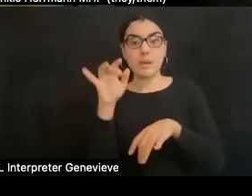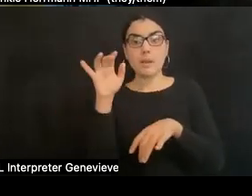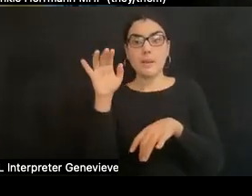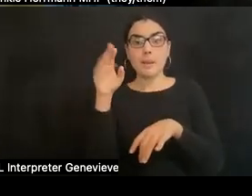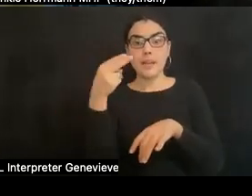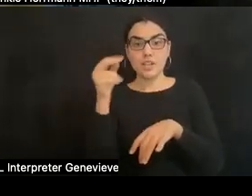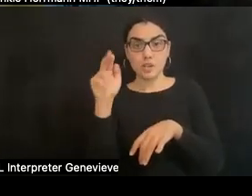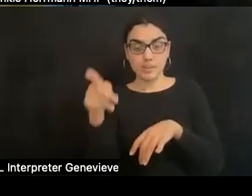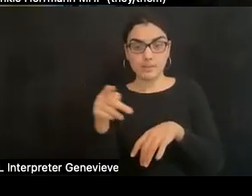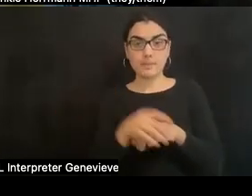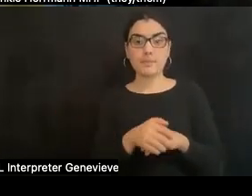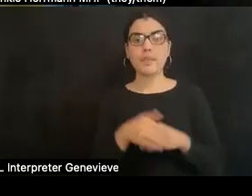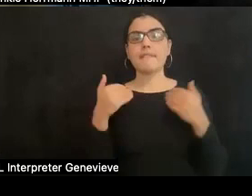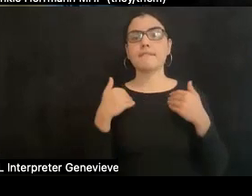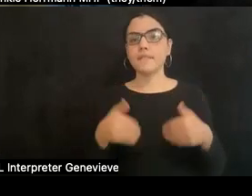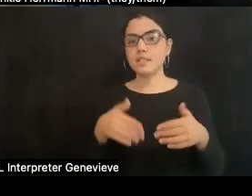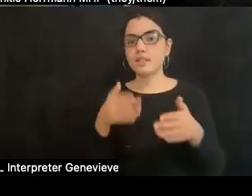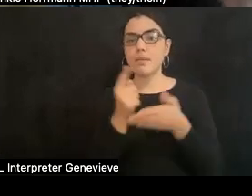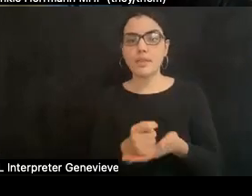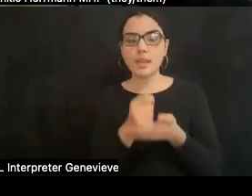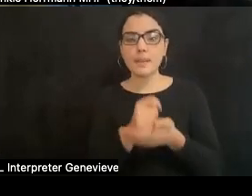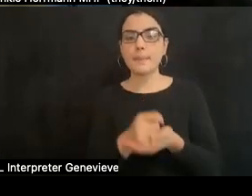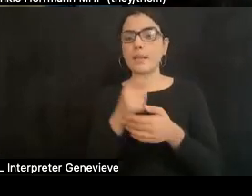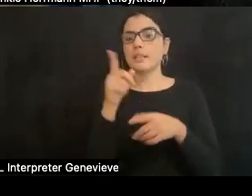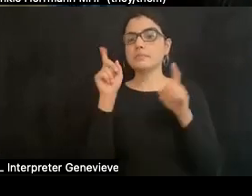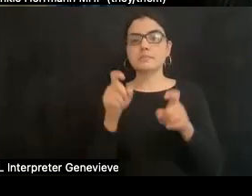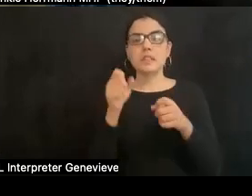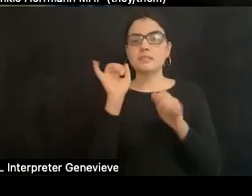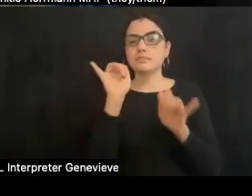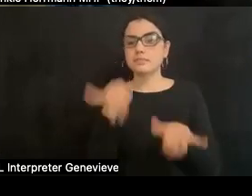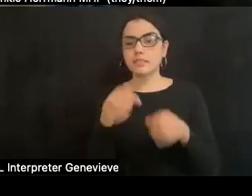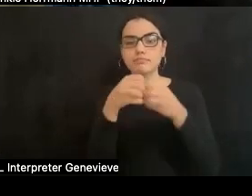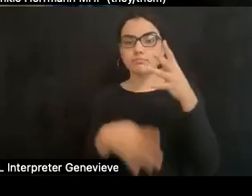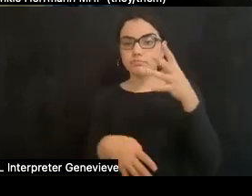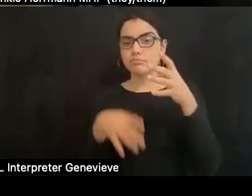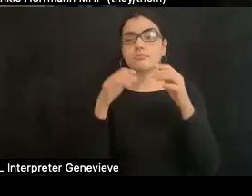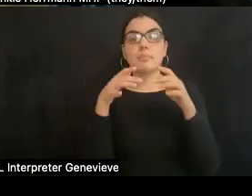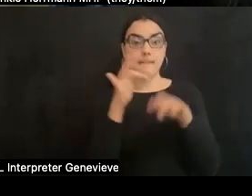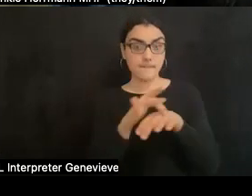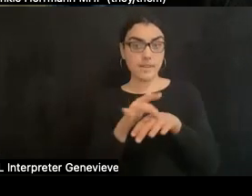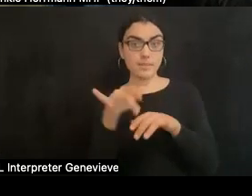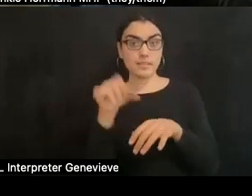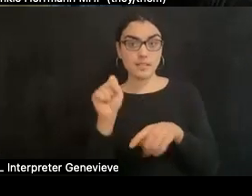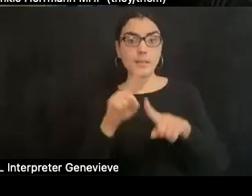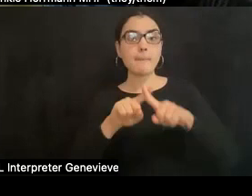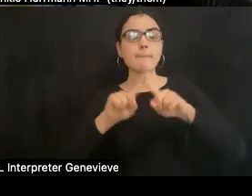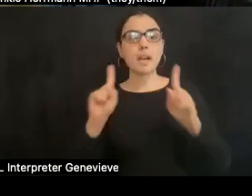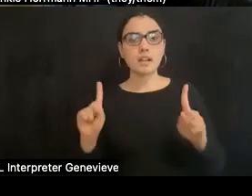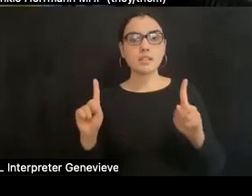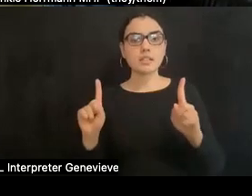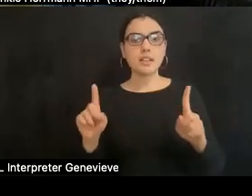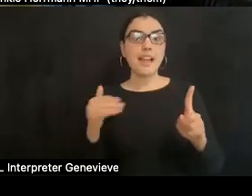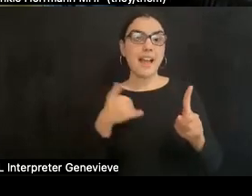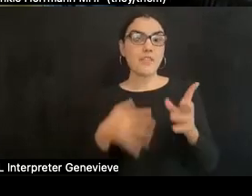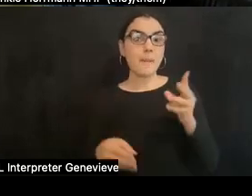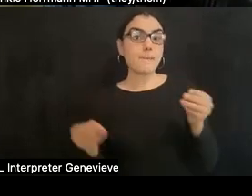crisis respite, physical therapy, diagnostic tests, the same list, still available. However, there's some